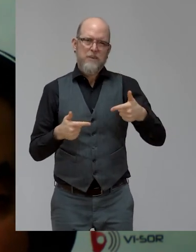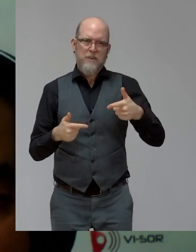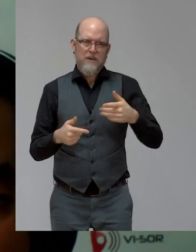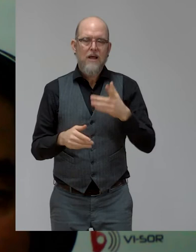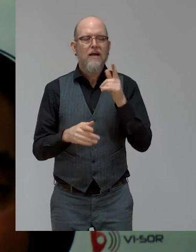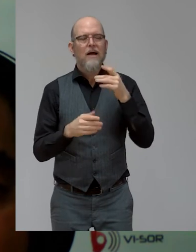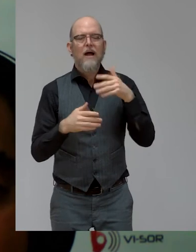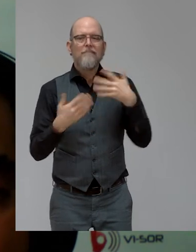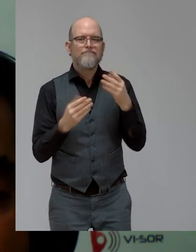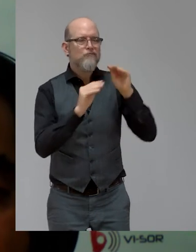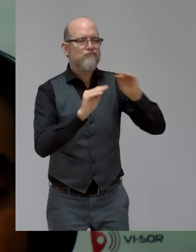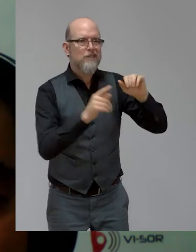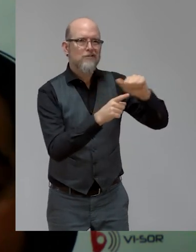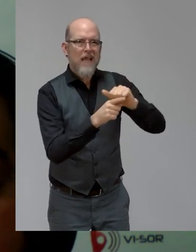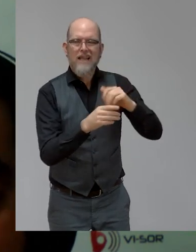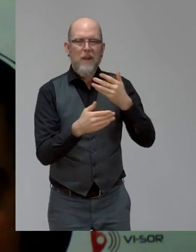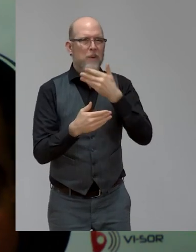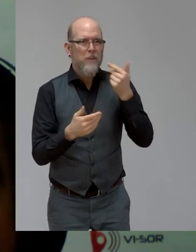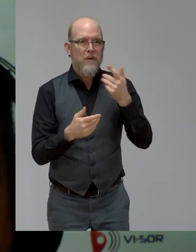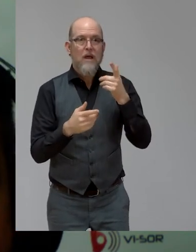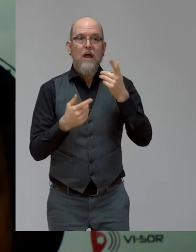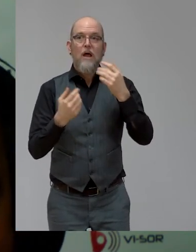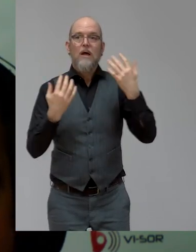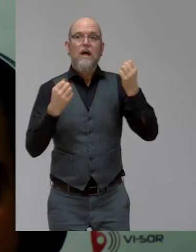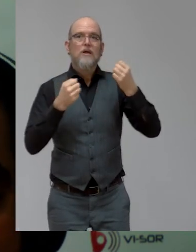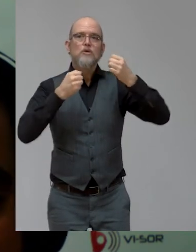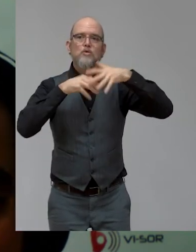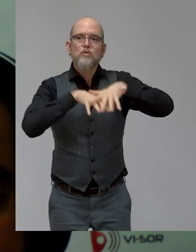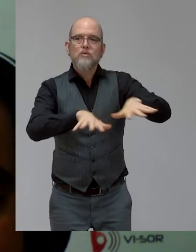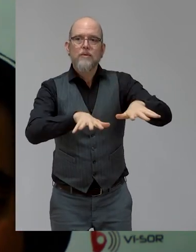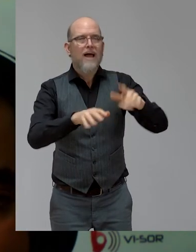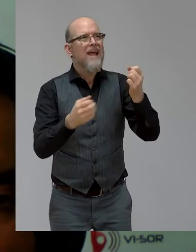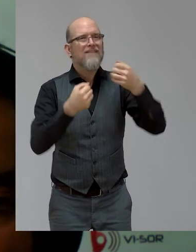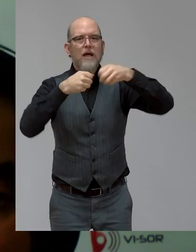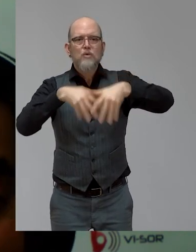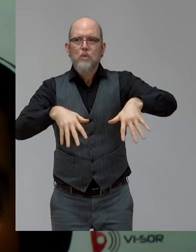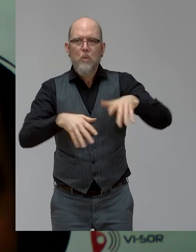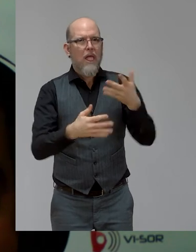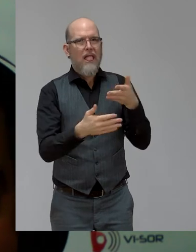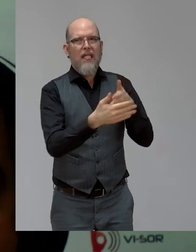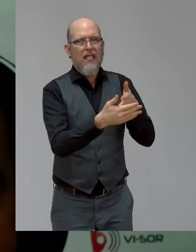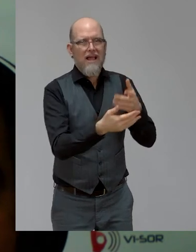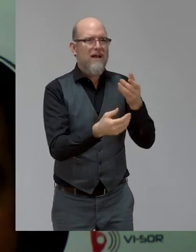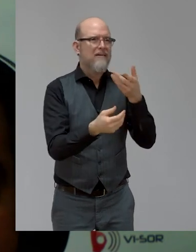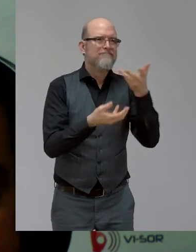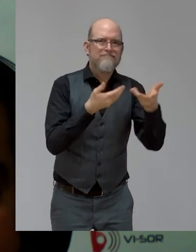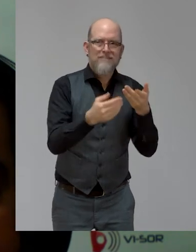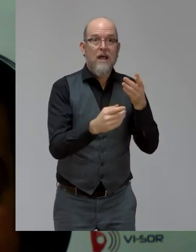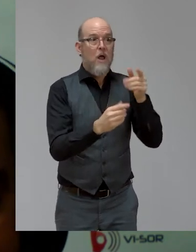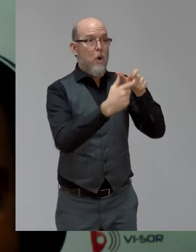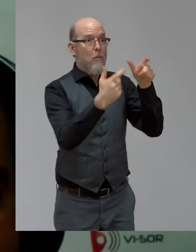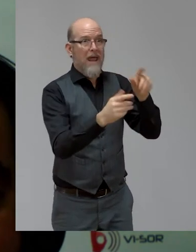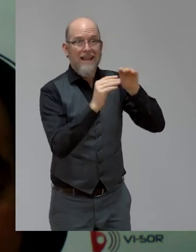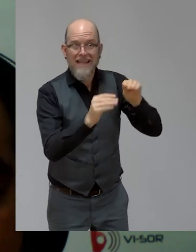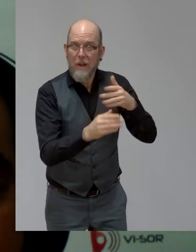the infrastructure of many companies is not completely adequate for inclusion. The importance of the private sector lies